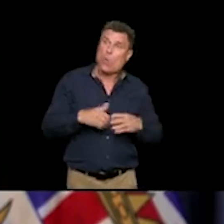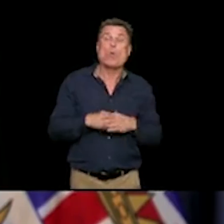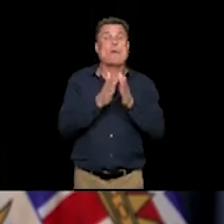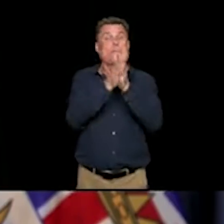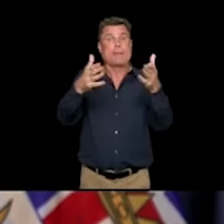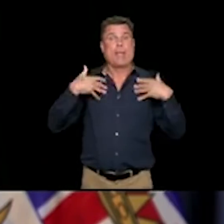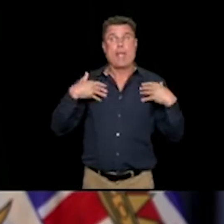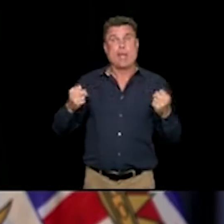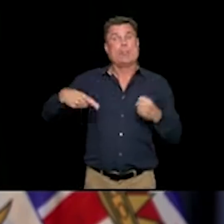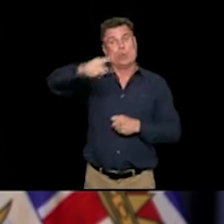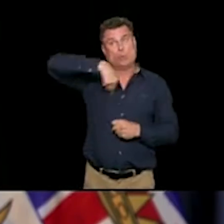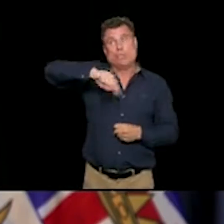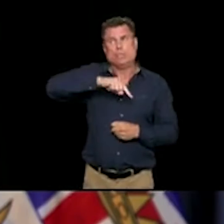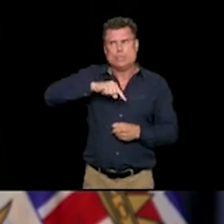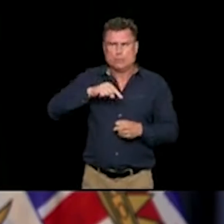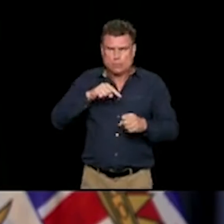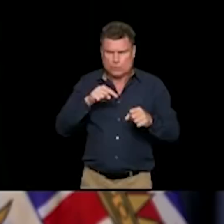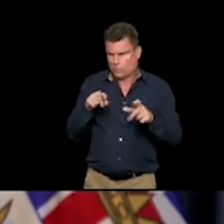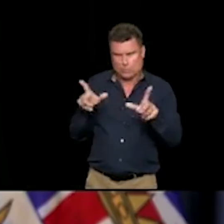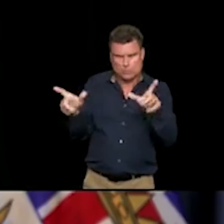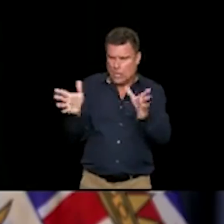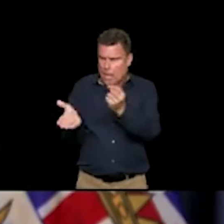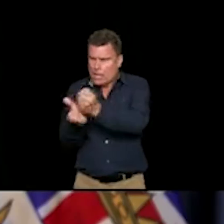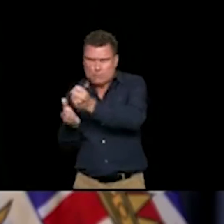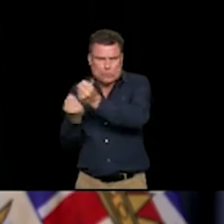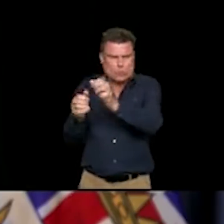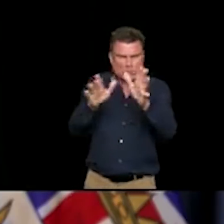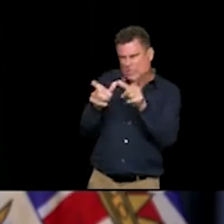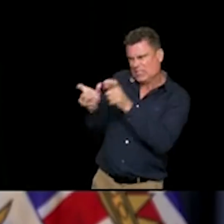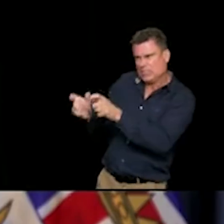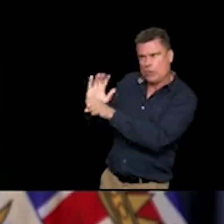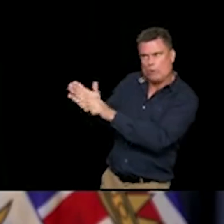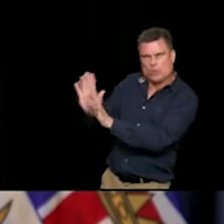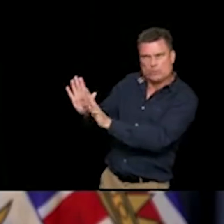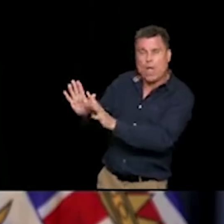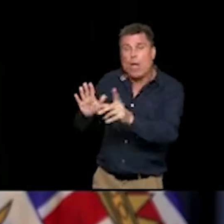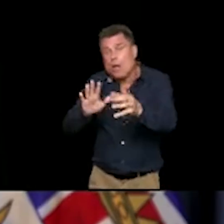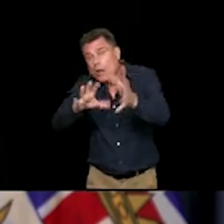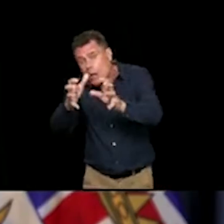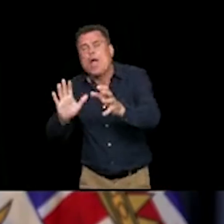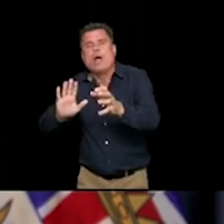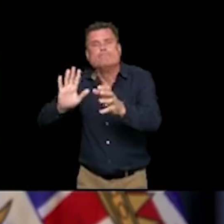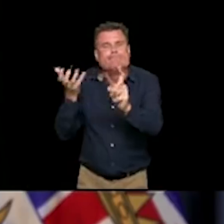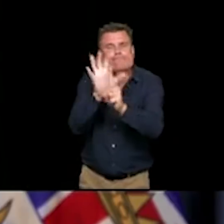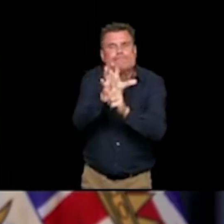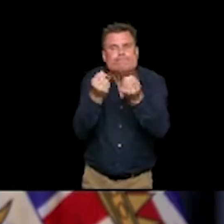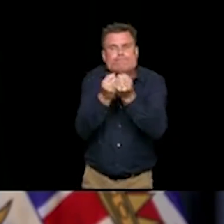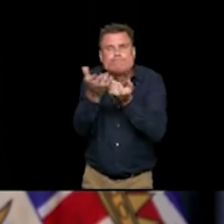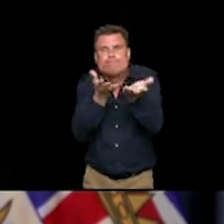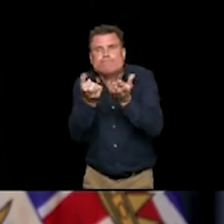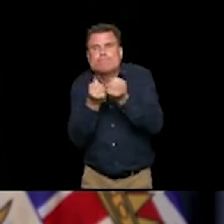virus, working in public health to manage the cases, the outbreaks, the clusters as they arise, and to modify